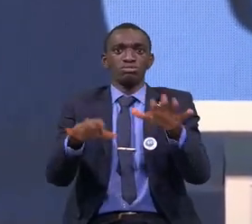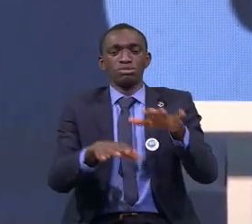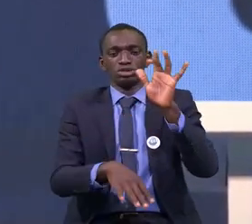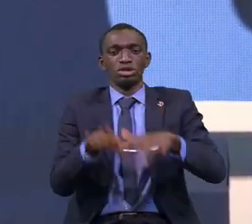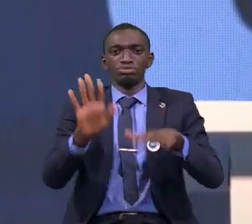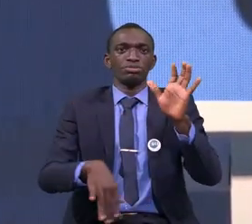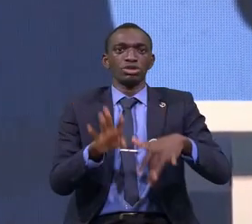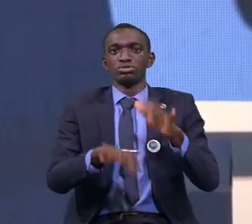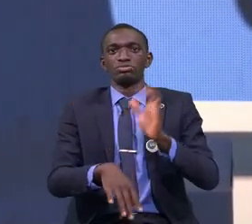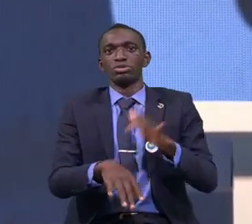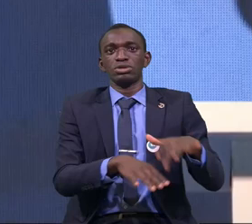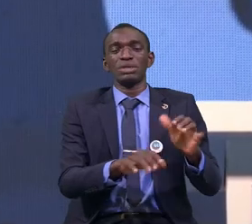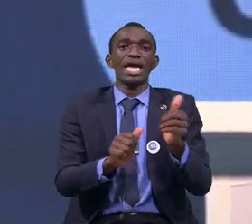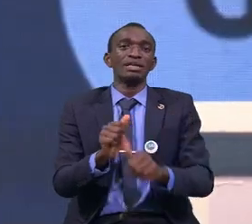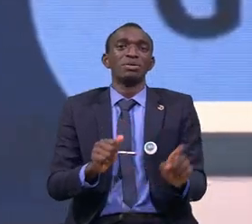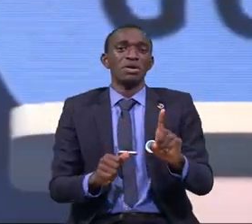leap before you think.